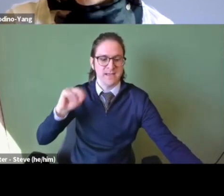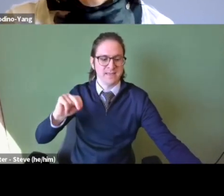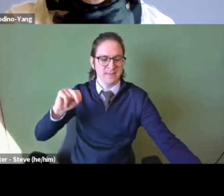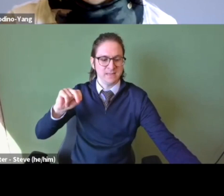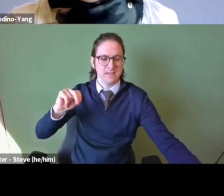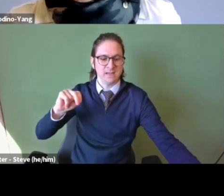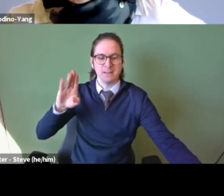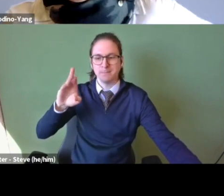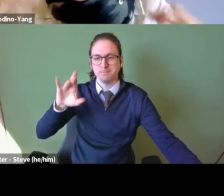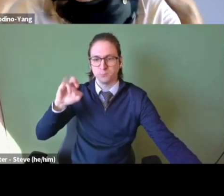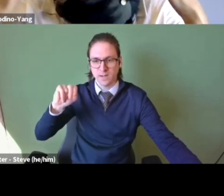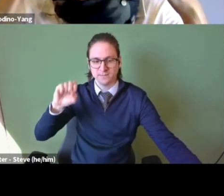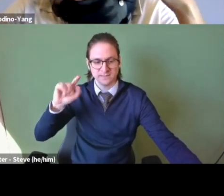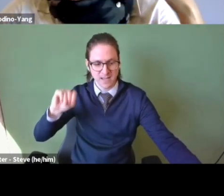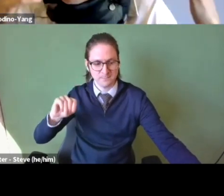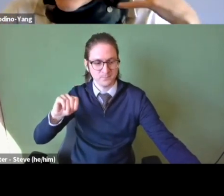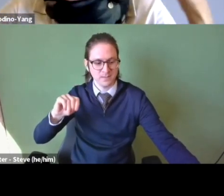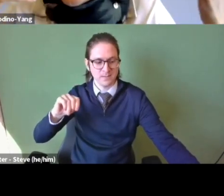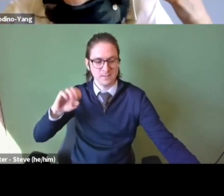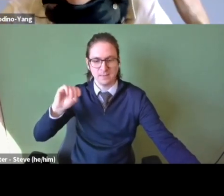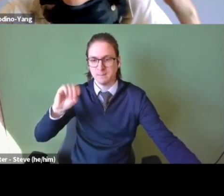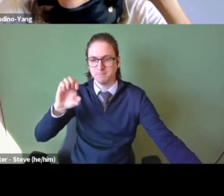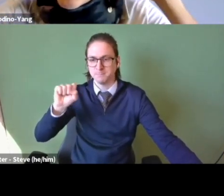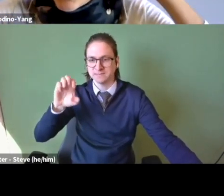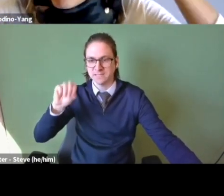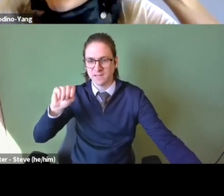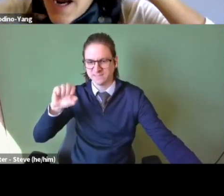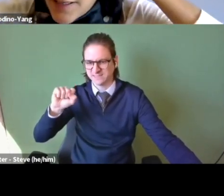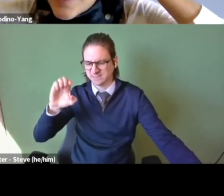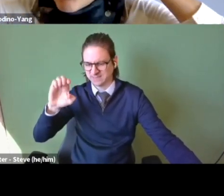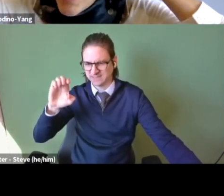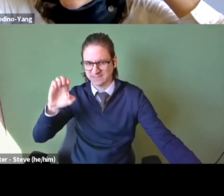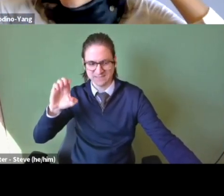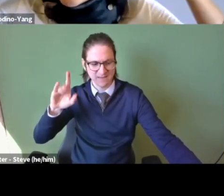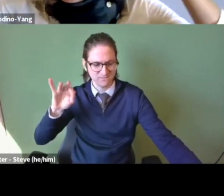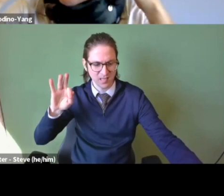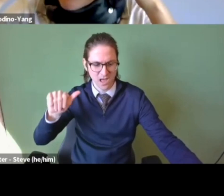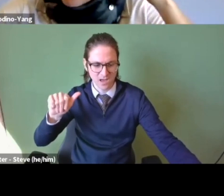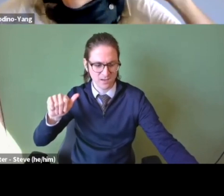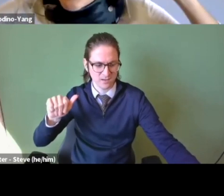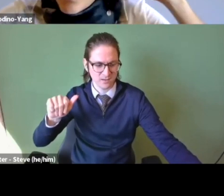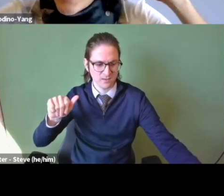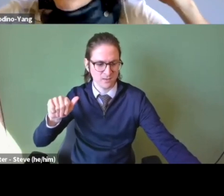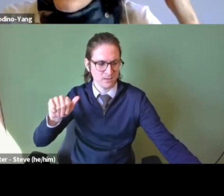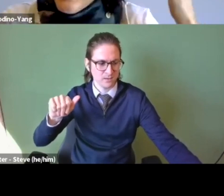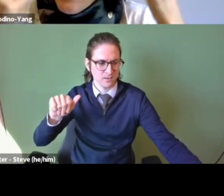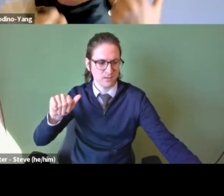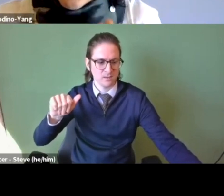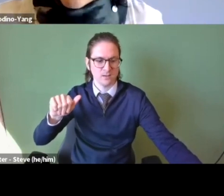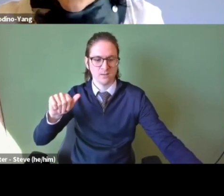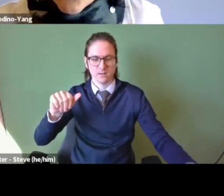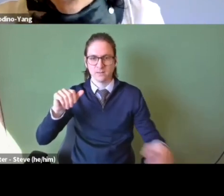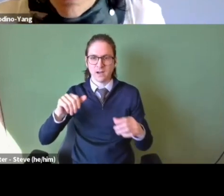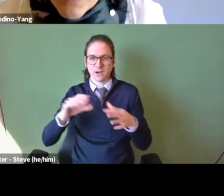are involved in, you know, basically intermediating between the cortex, right, and the subcortex on the one hand,